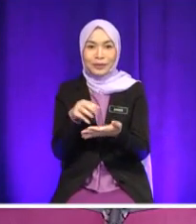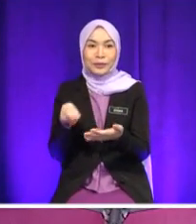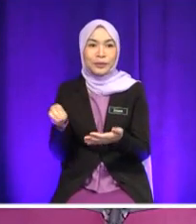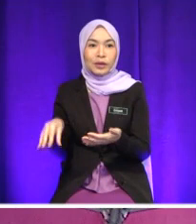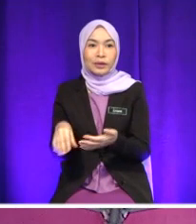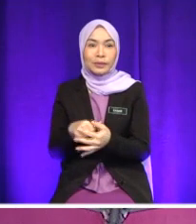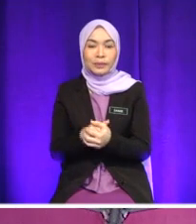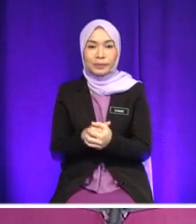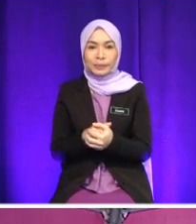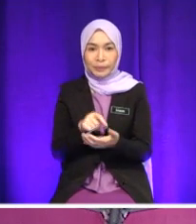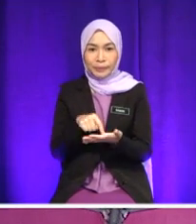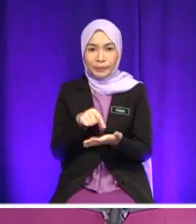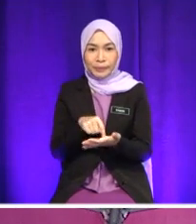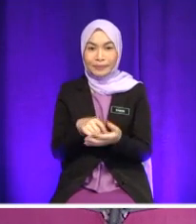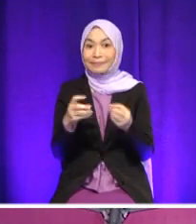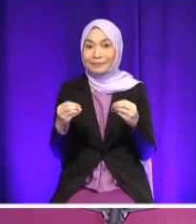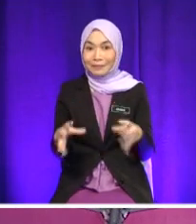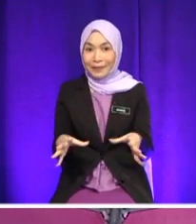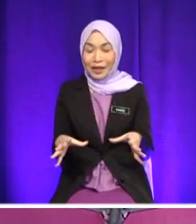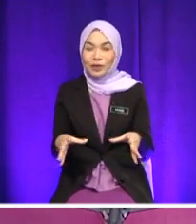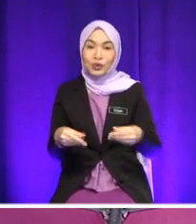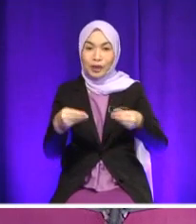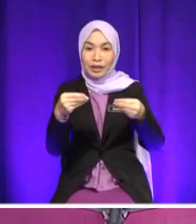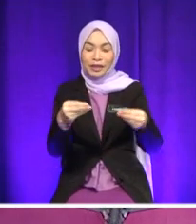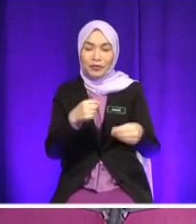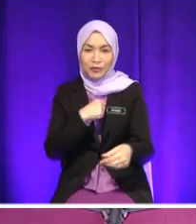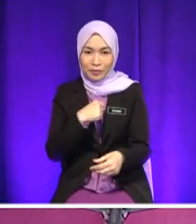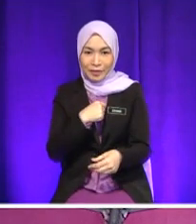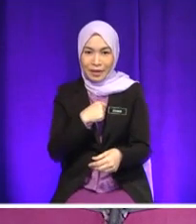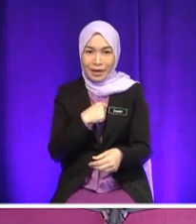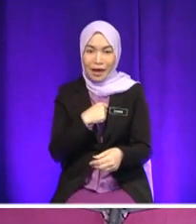have actually given me a very good